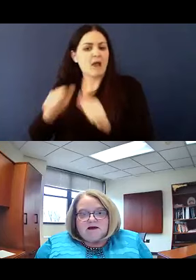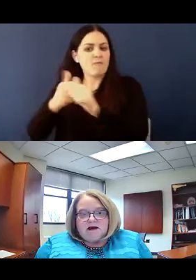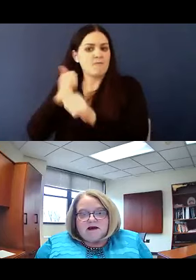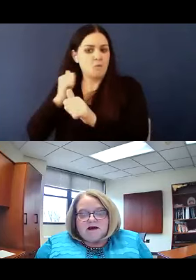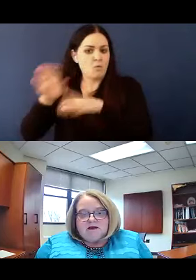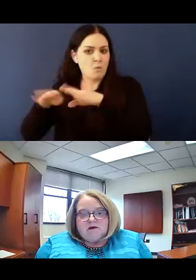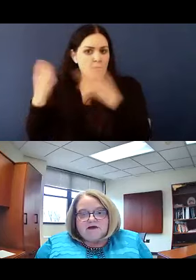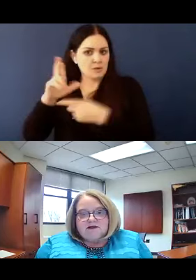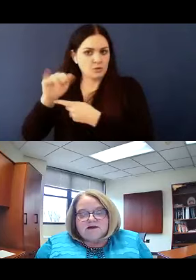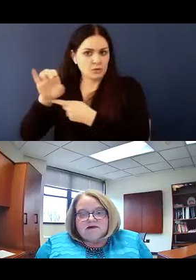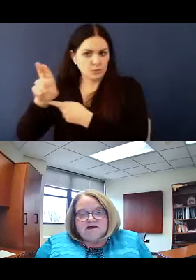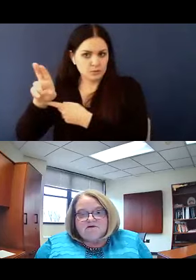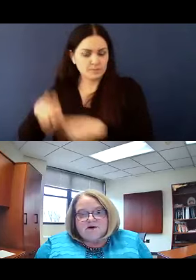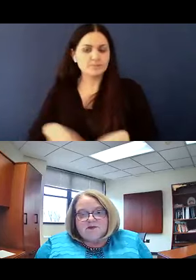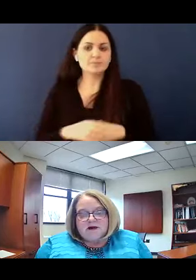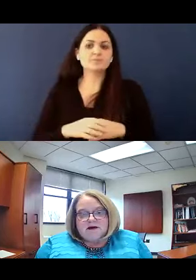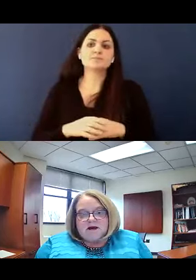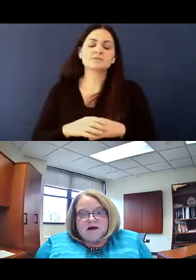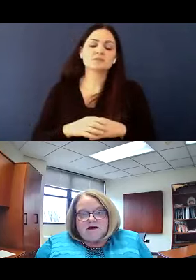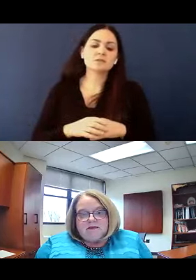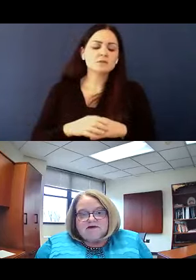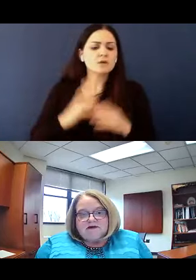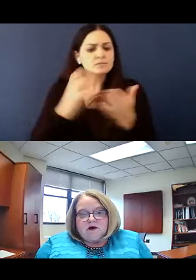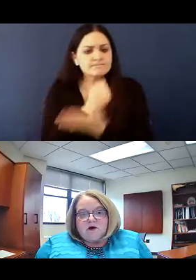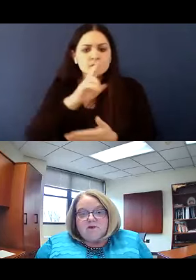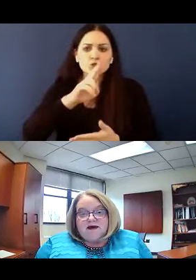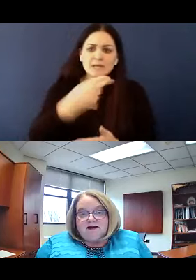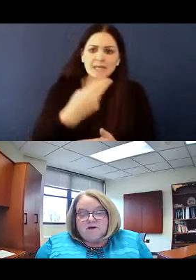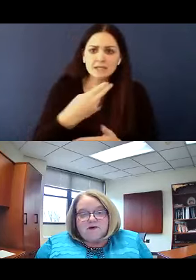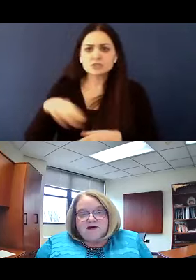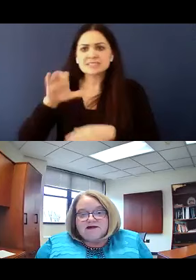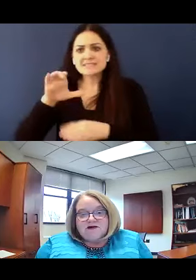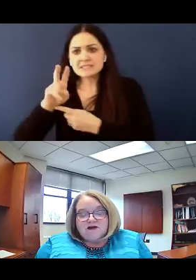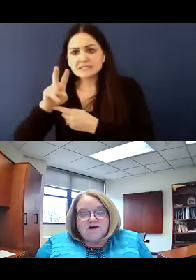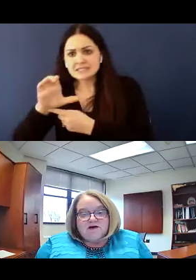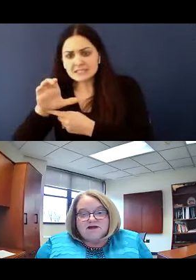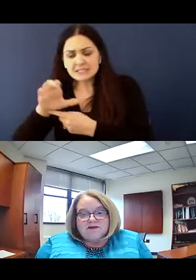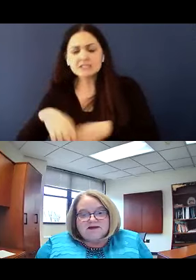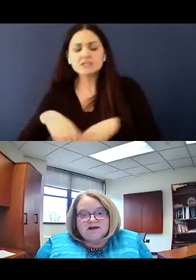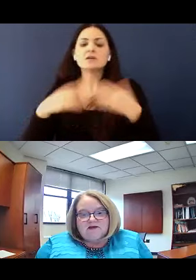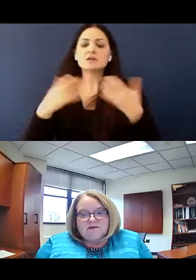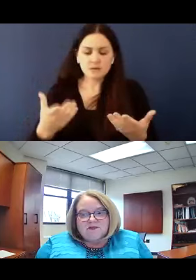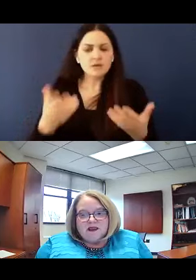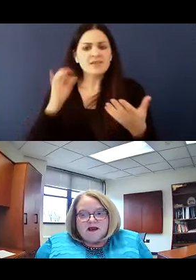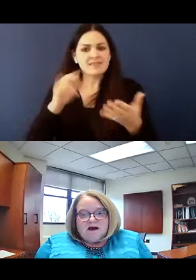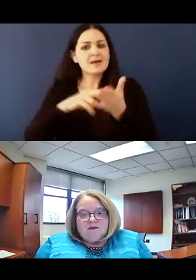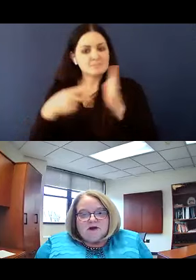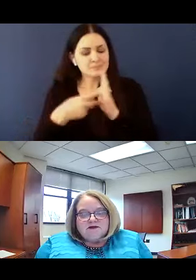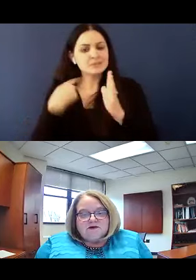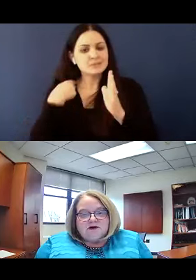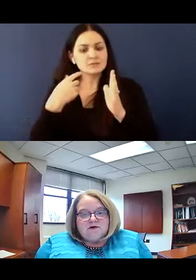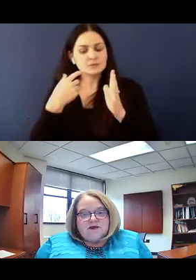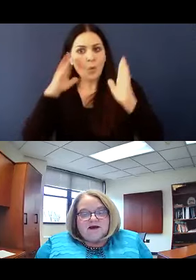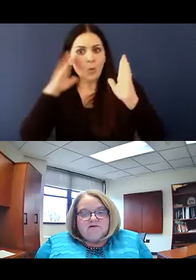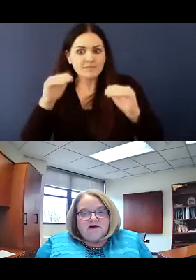can gain in the UH and CVC footprint gives us hope that we will continue to keep our teams together.